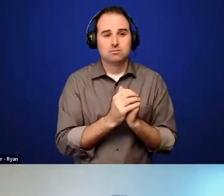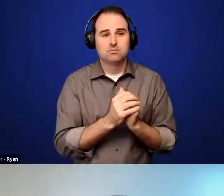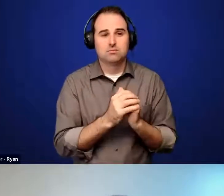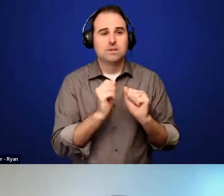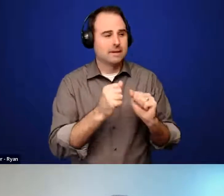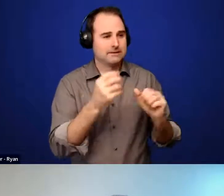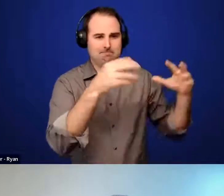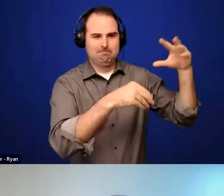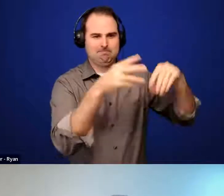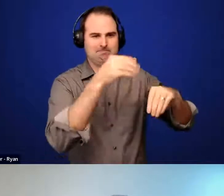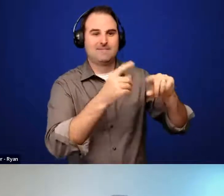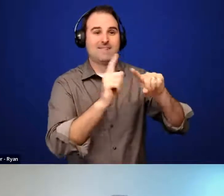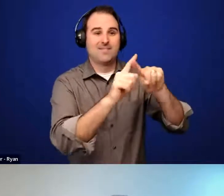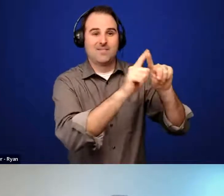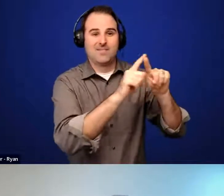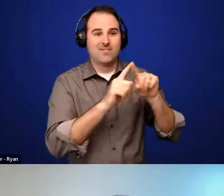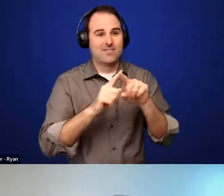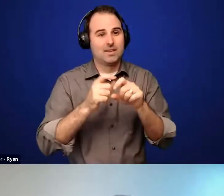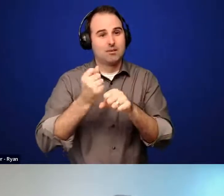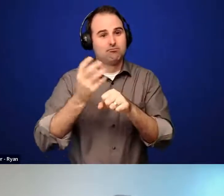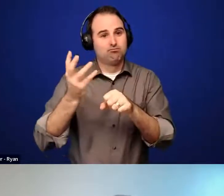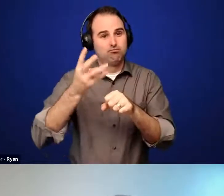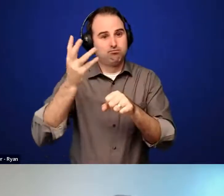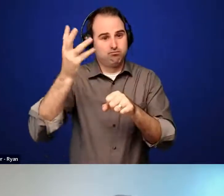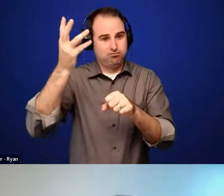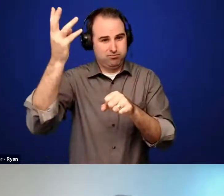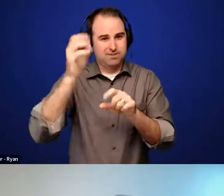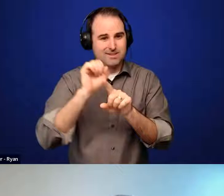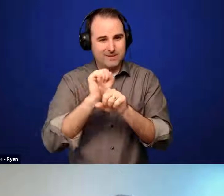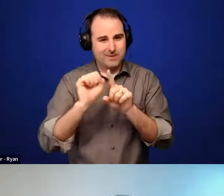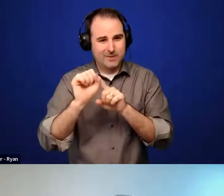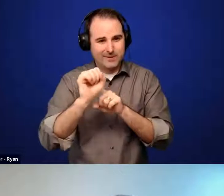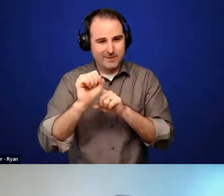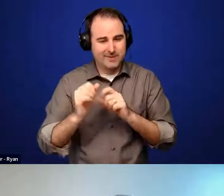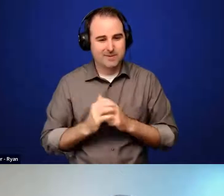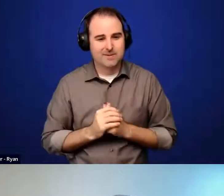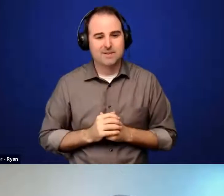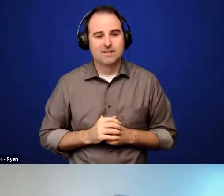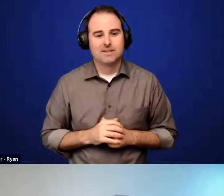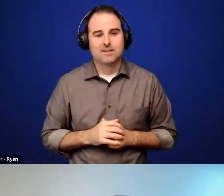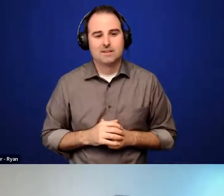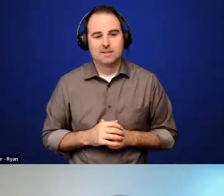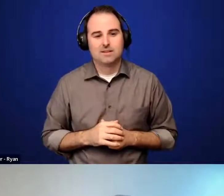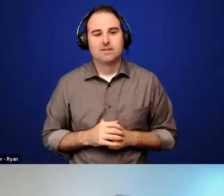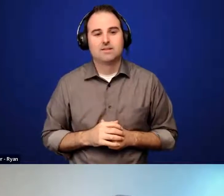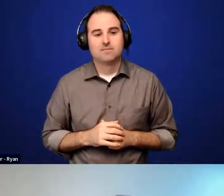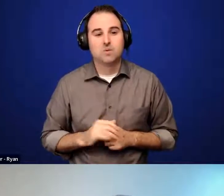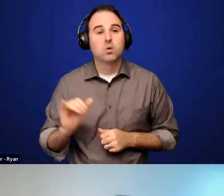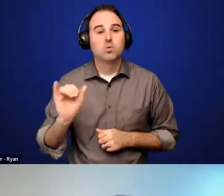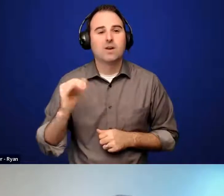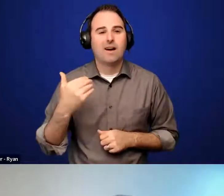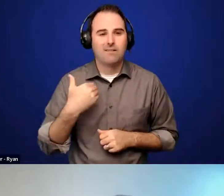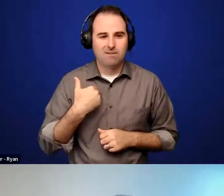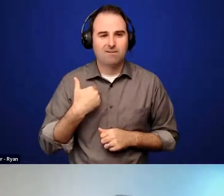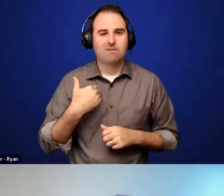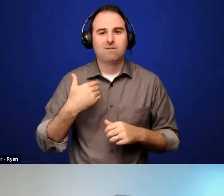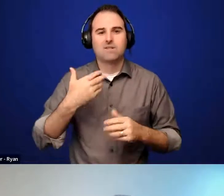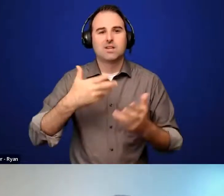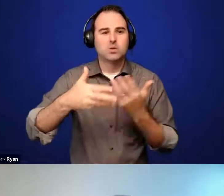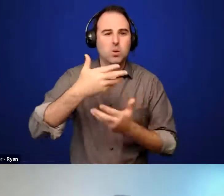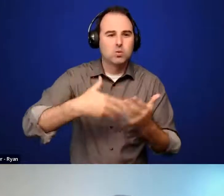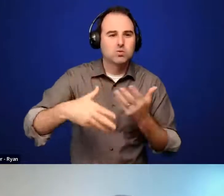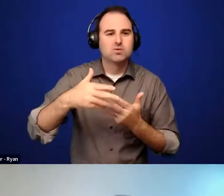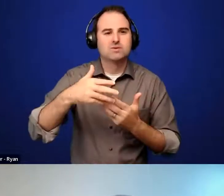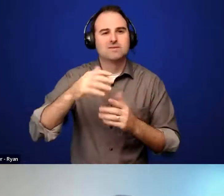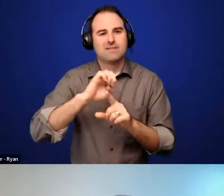emission scenarios. And in addition to that, we have very strong social, environment, and climate assessment